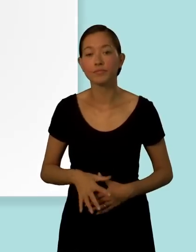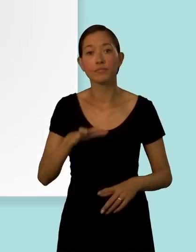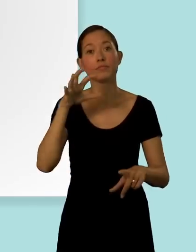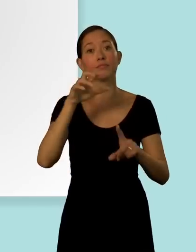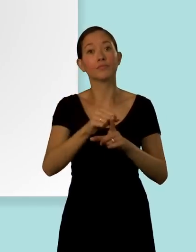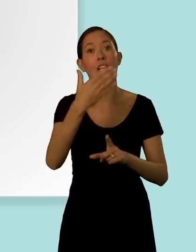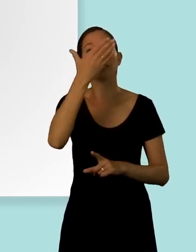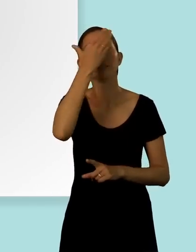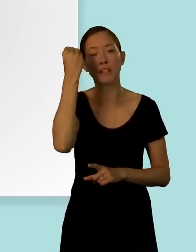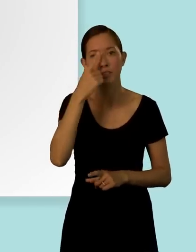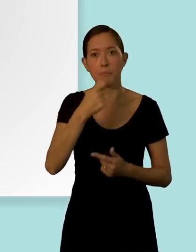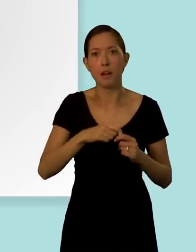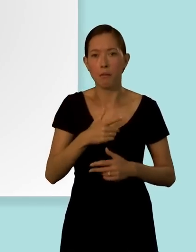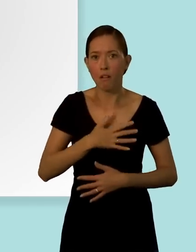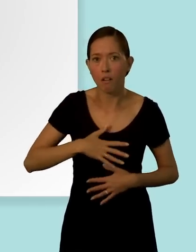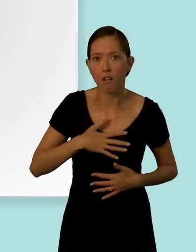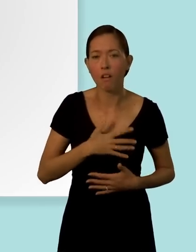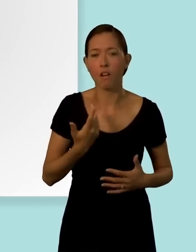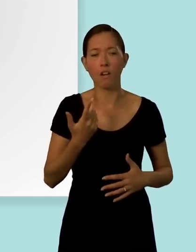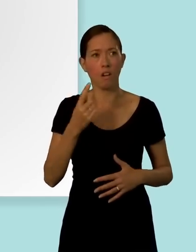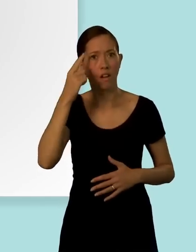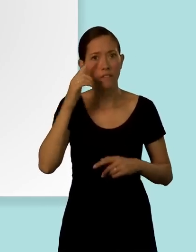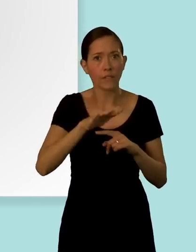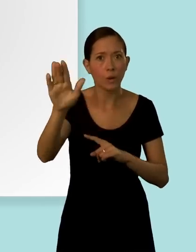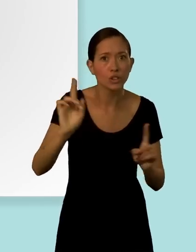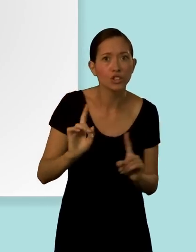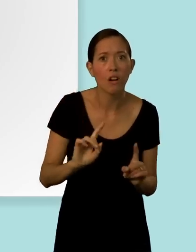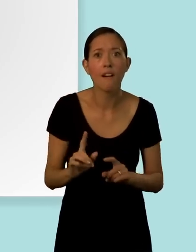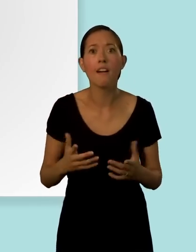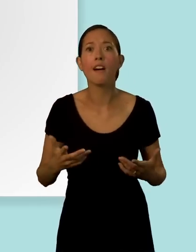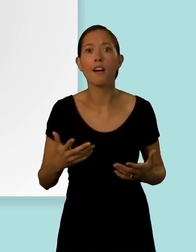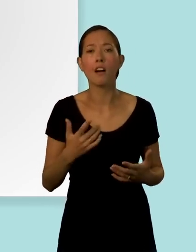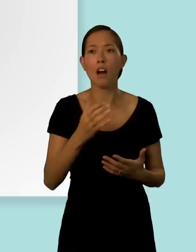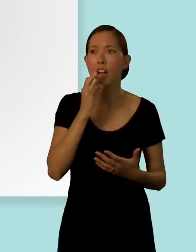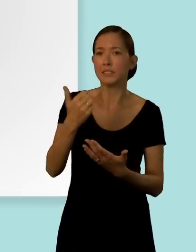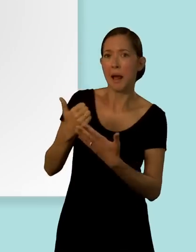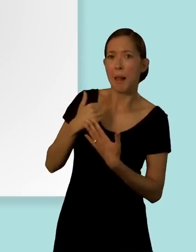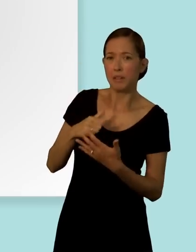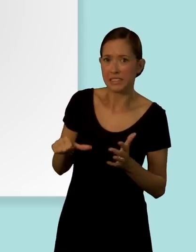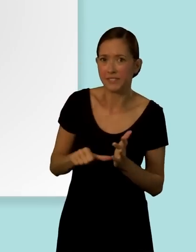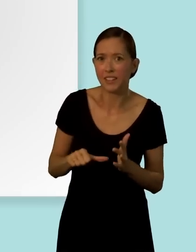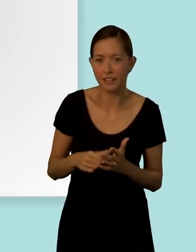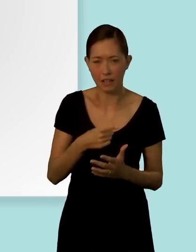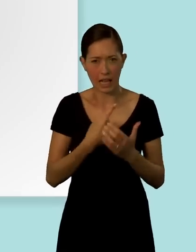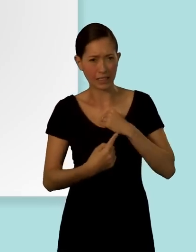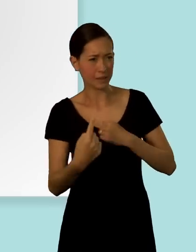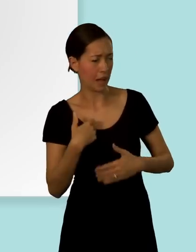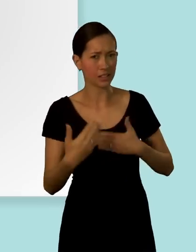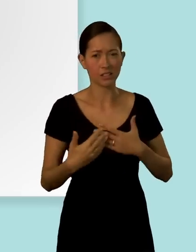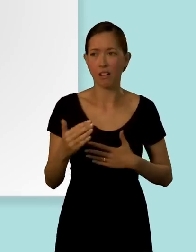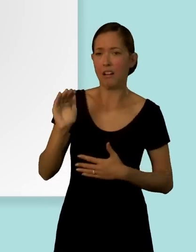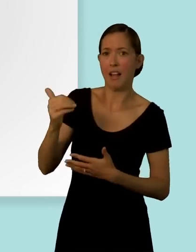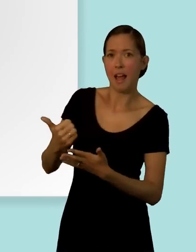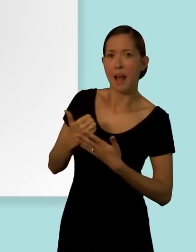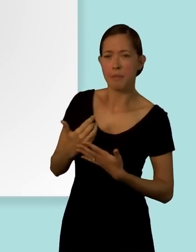A diagnosis of dementia can be daunting and raises many questions about the future. Asking for help can feel